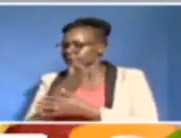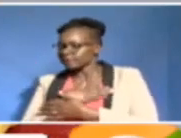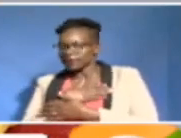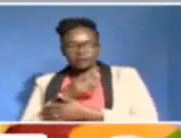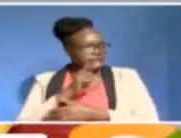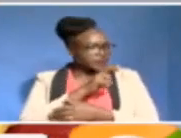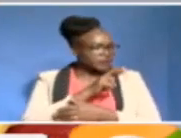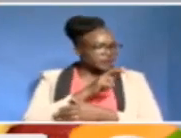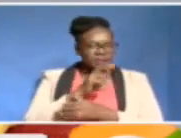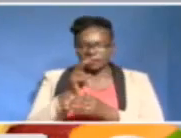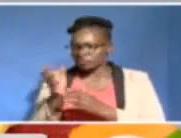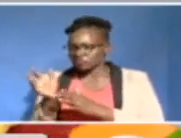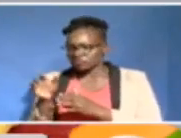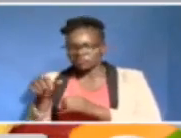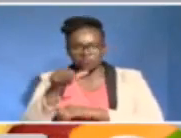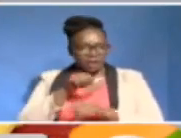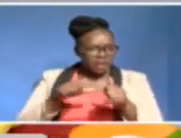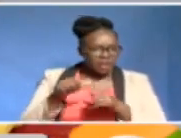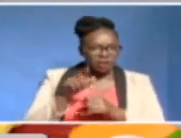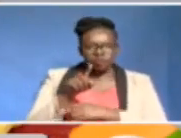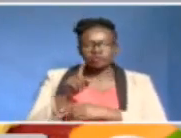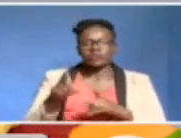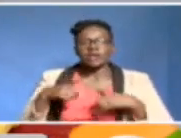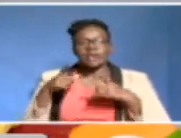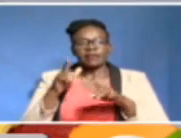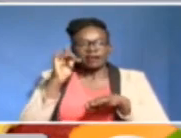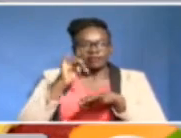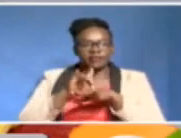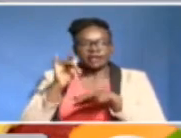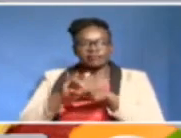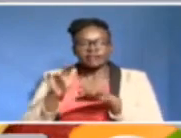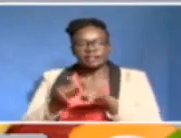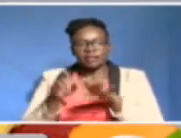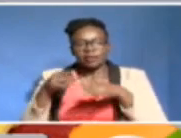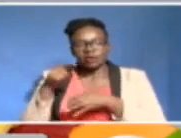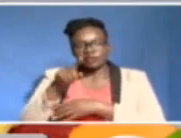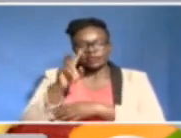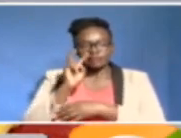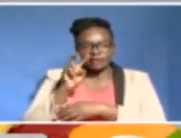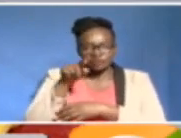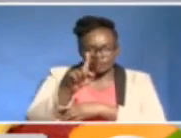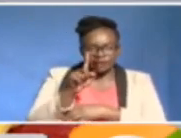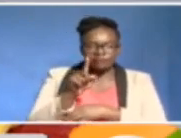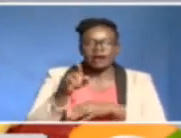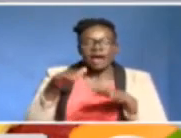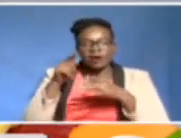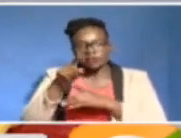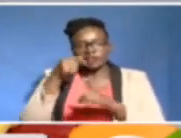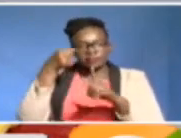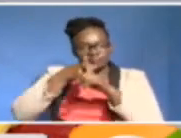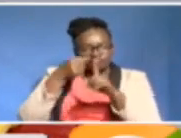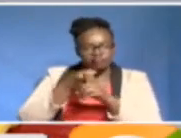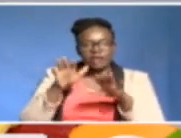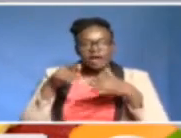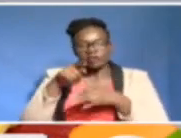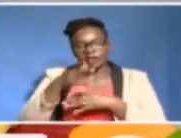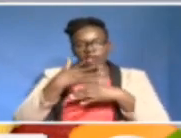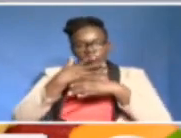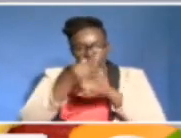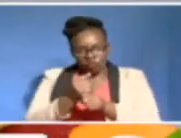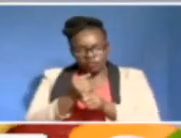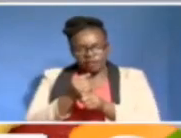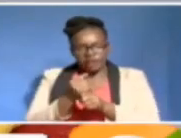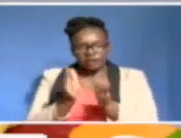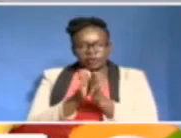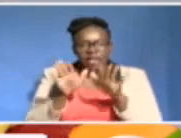these things take a toll in your life. And it's how you perceive yourself and how you push forward and how you, your confidence and